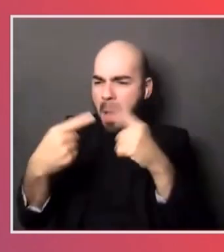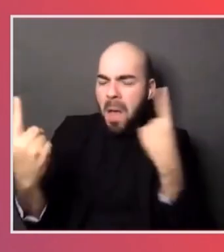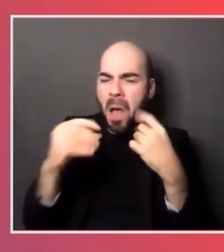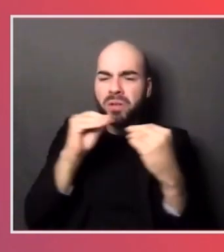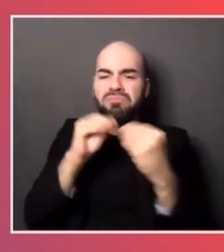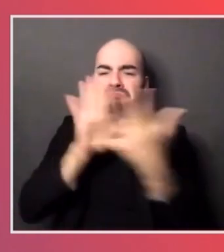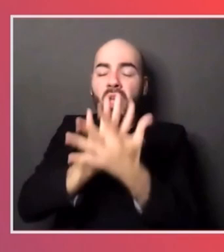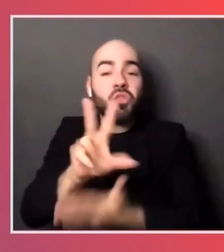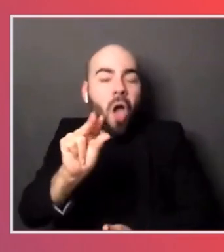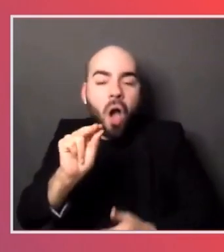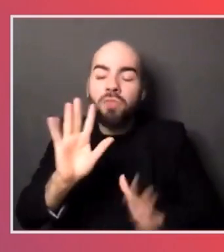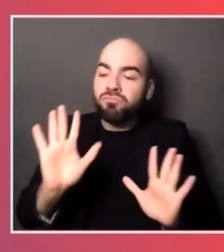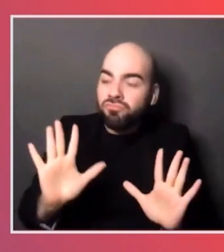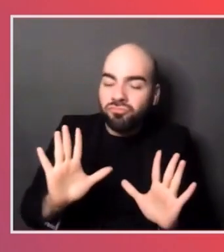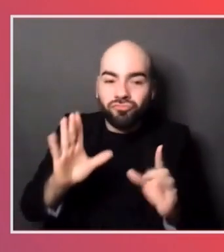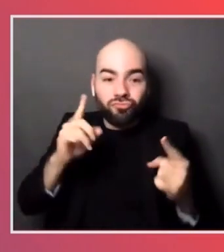engagement.